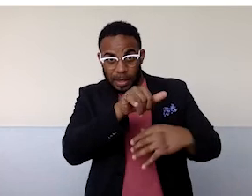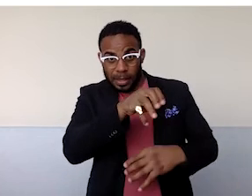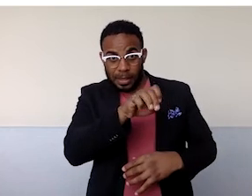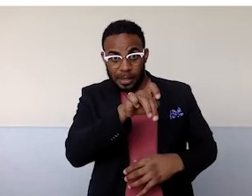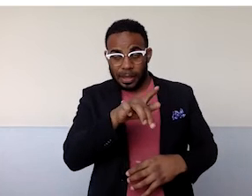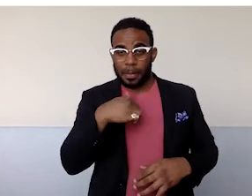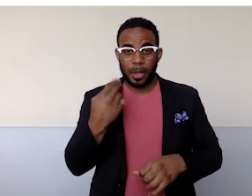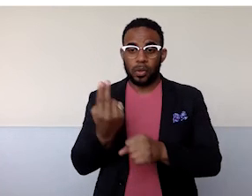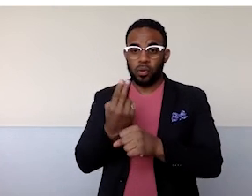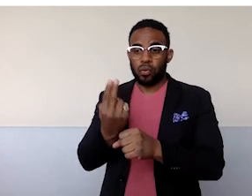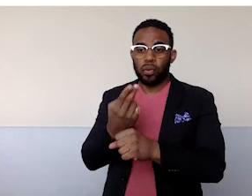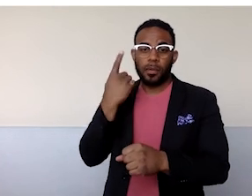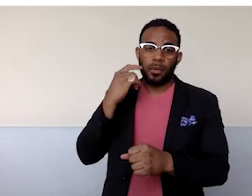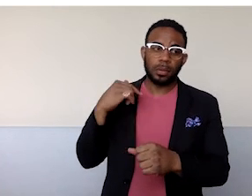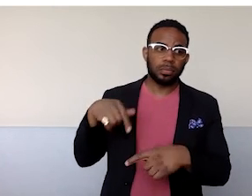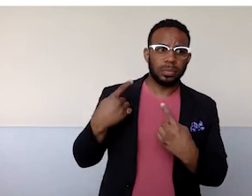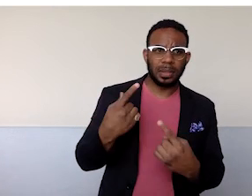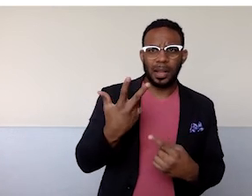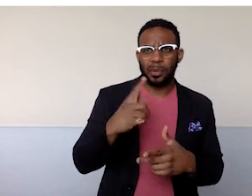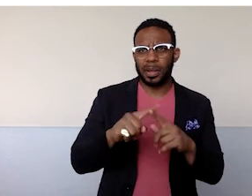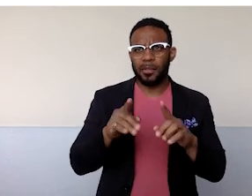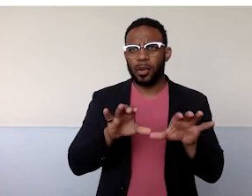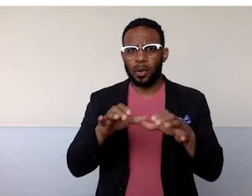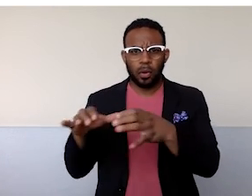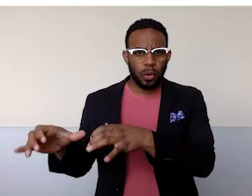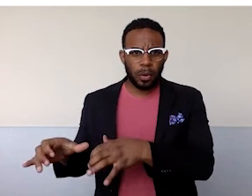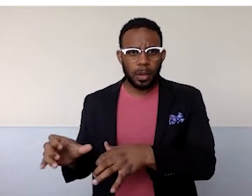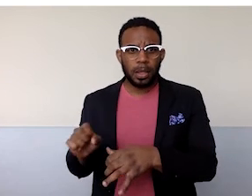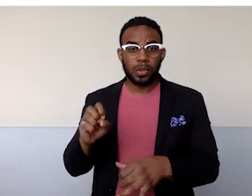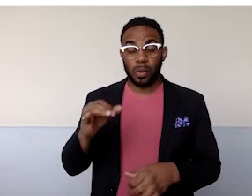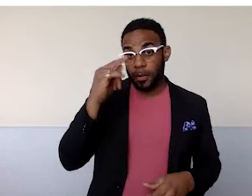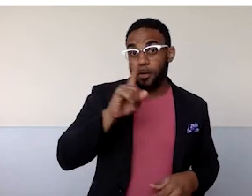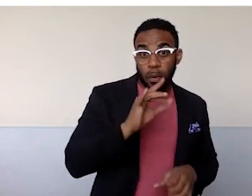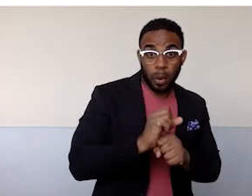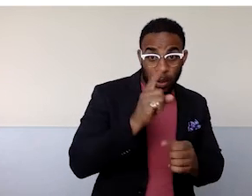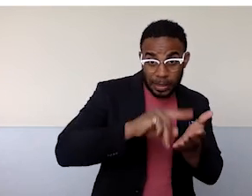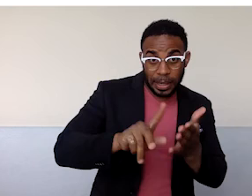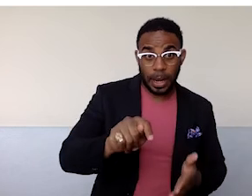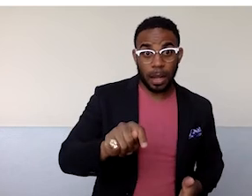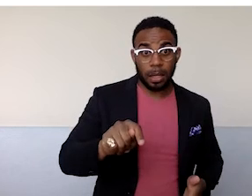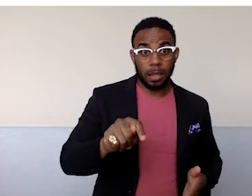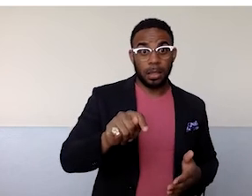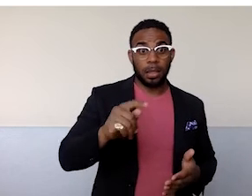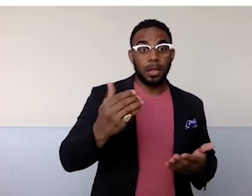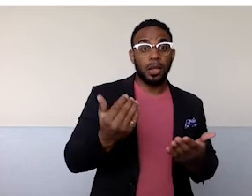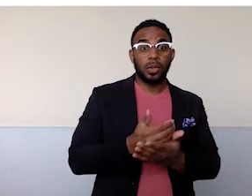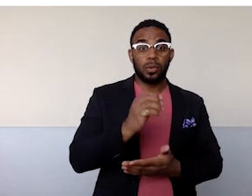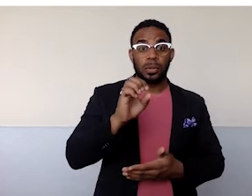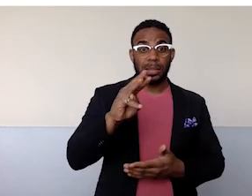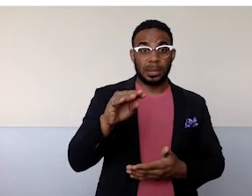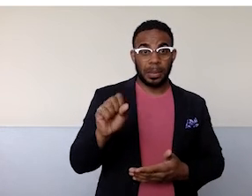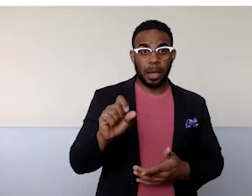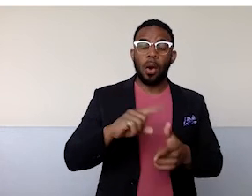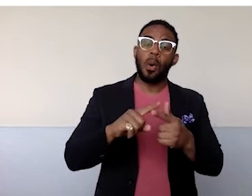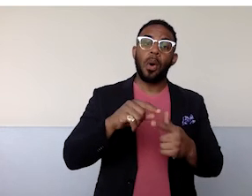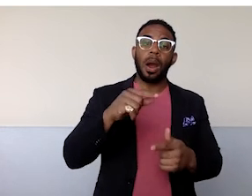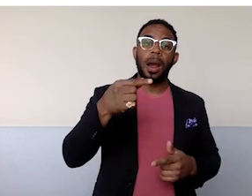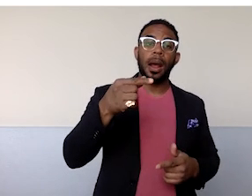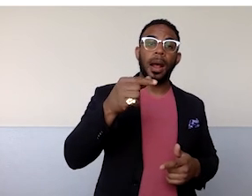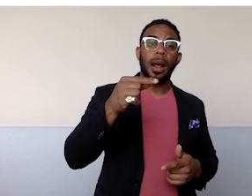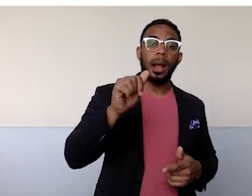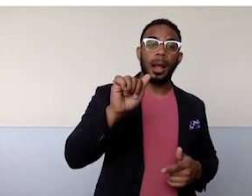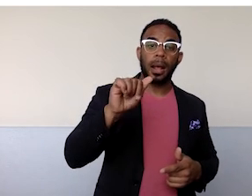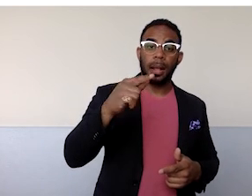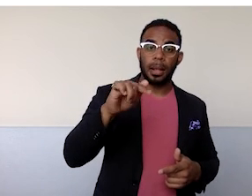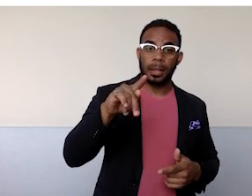I've been using Agility CMS for some time now. It's really cool. And then, so if you really want to check out Agility CMS, just go